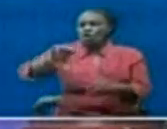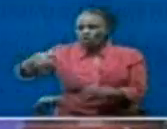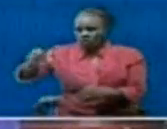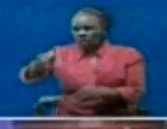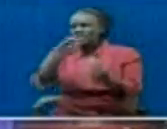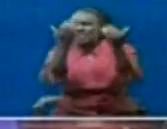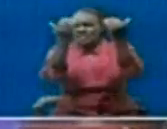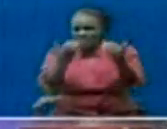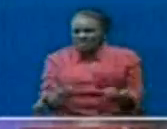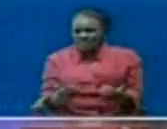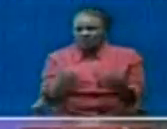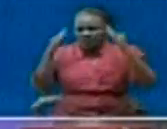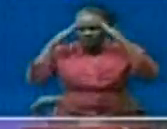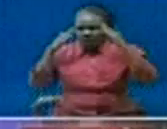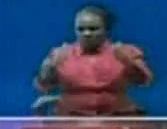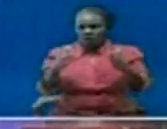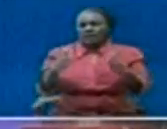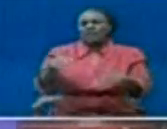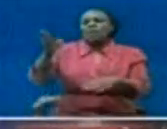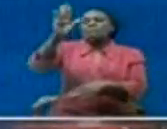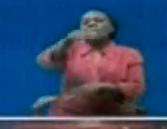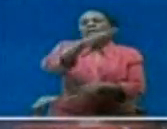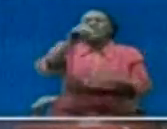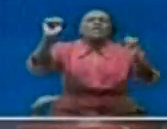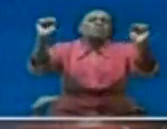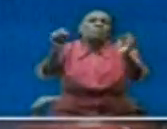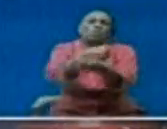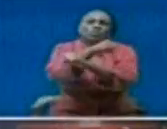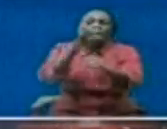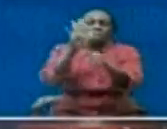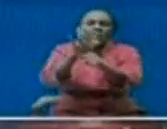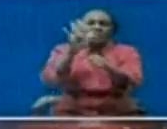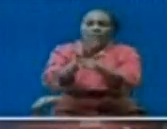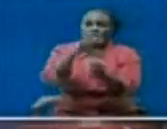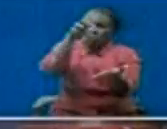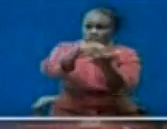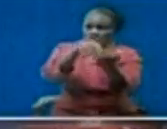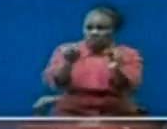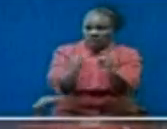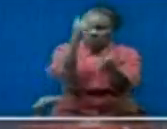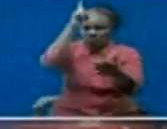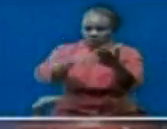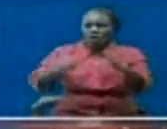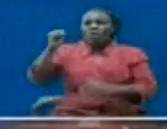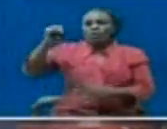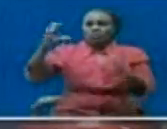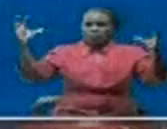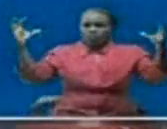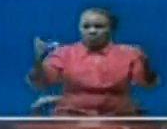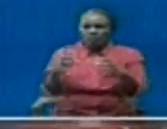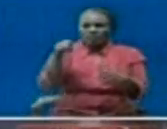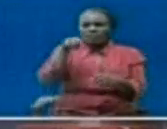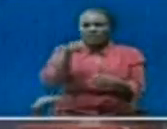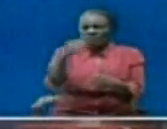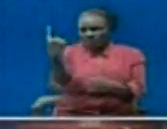that requires representation in parliament. You cannot, because in many instances our politics and our political parties run off the oomph